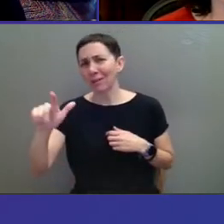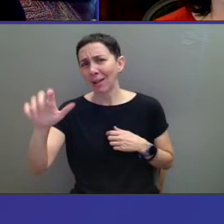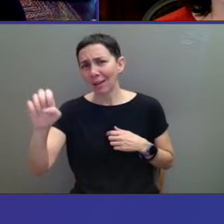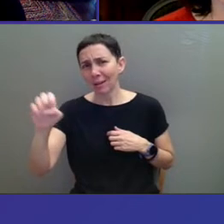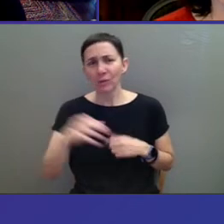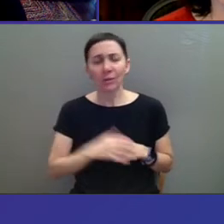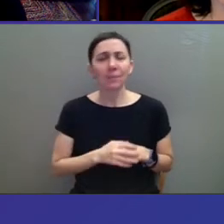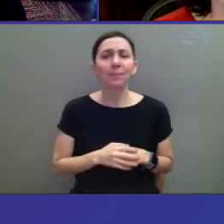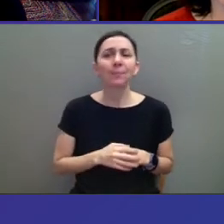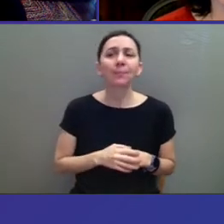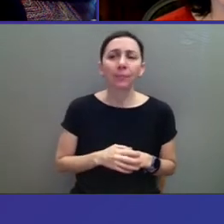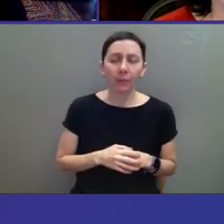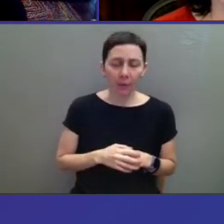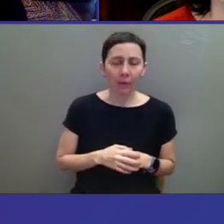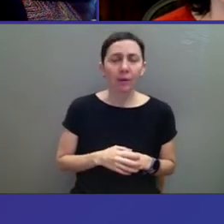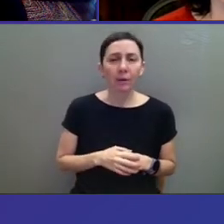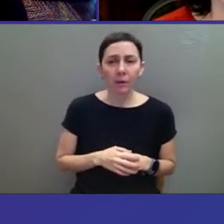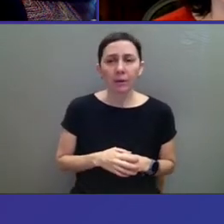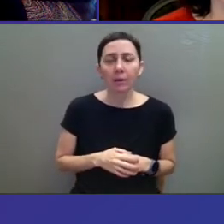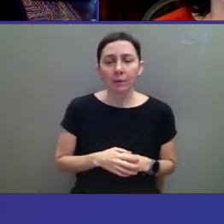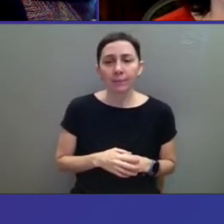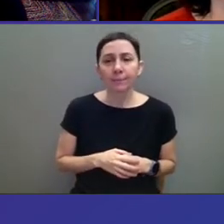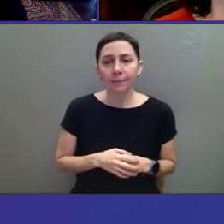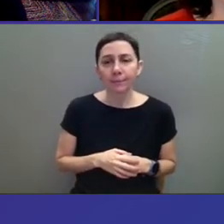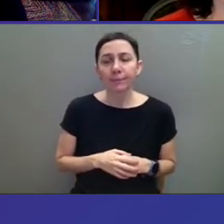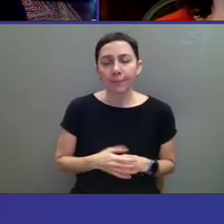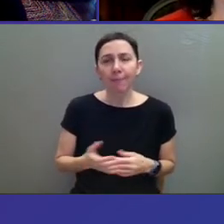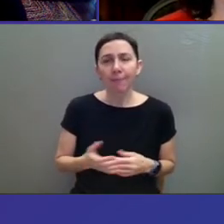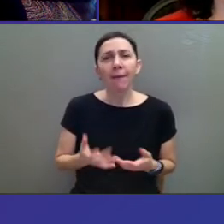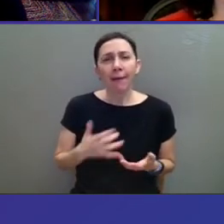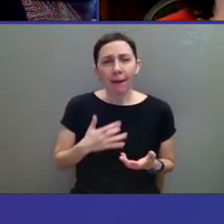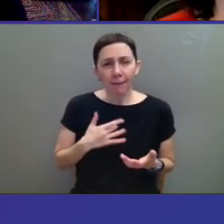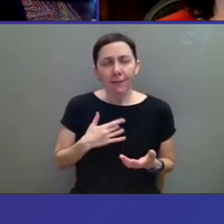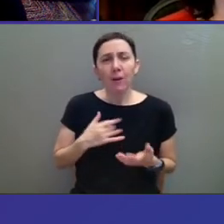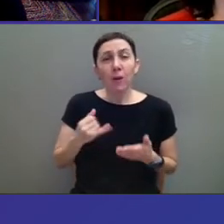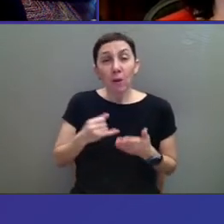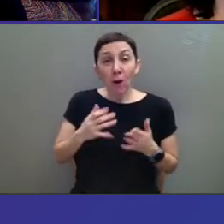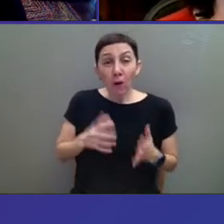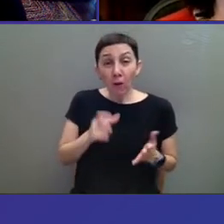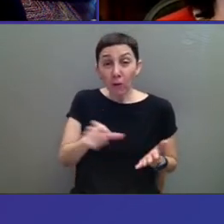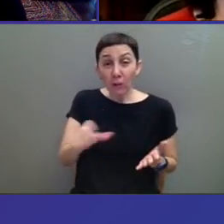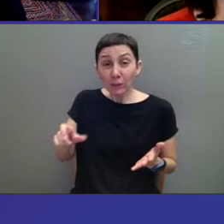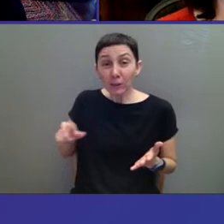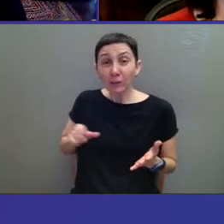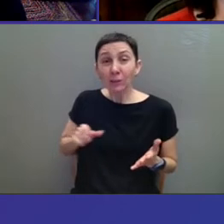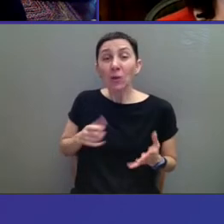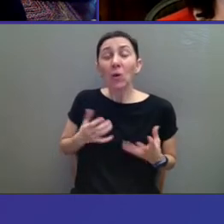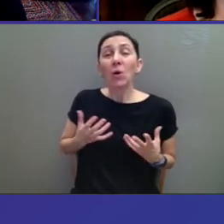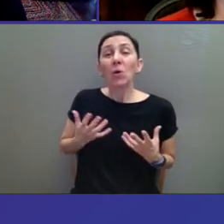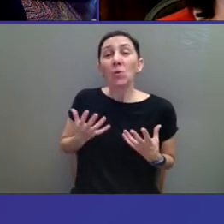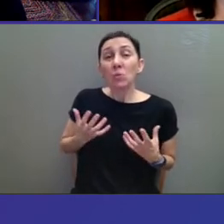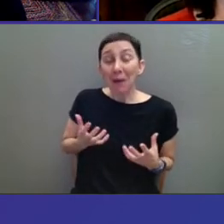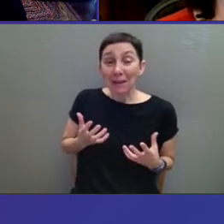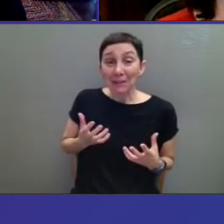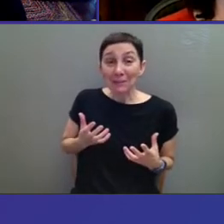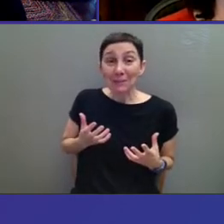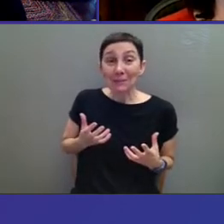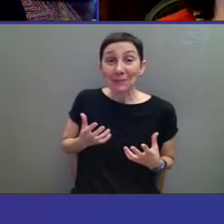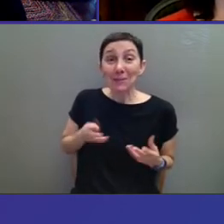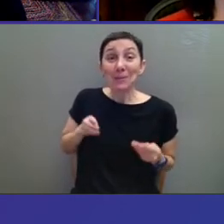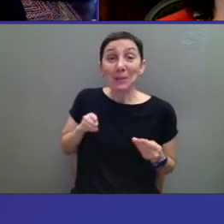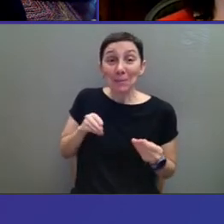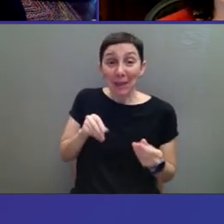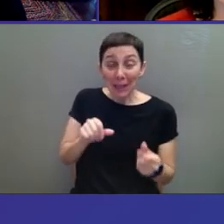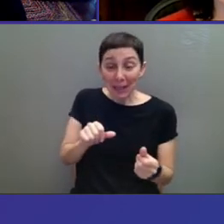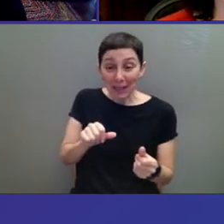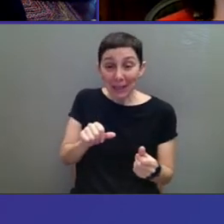there was a big push, and an understandable push for artists to be paid the